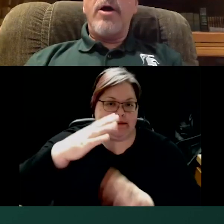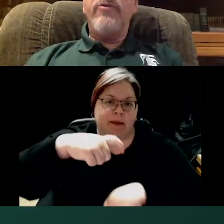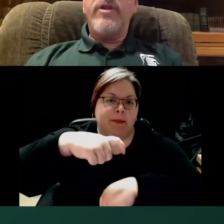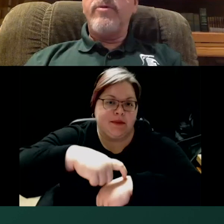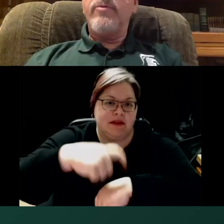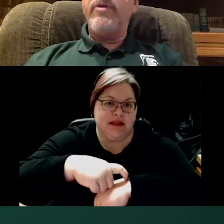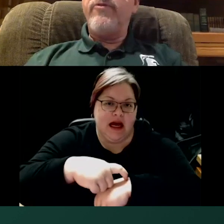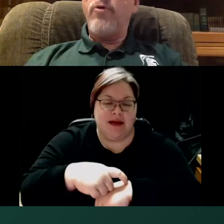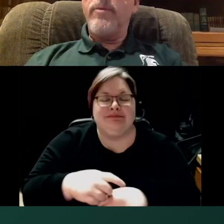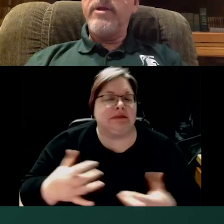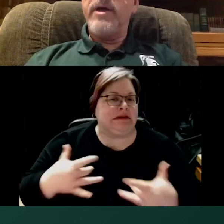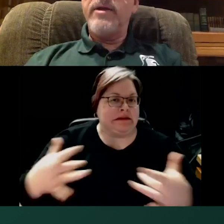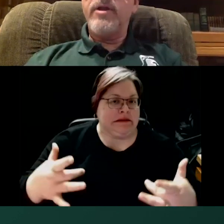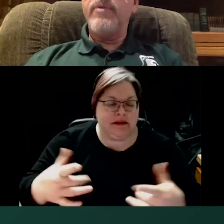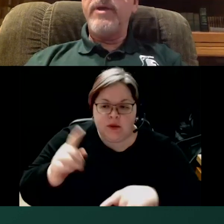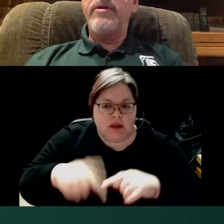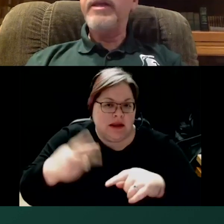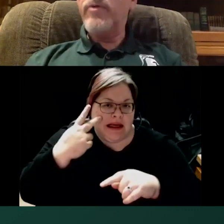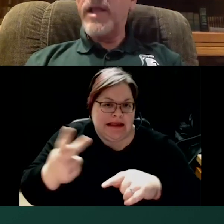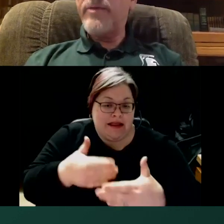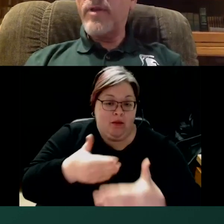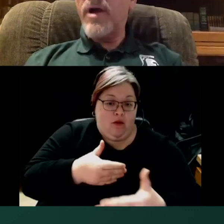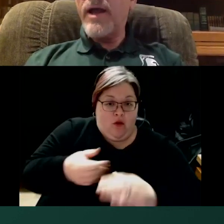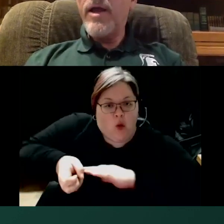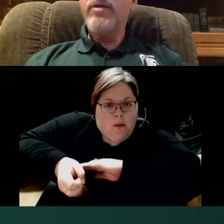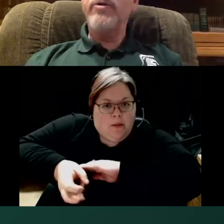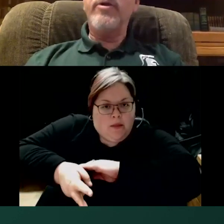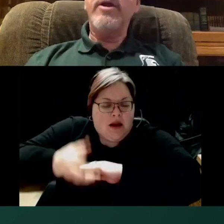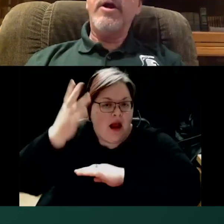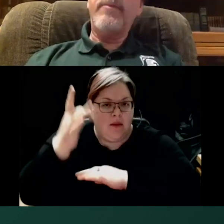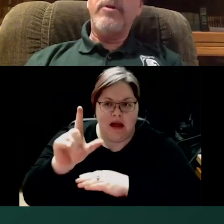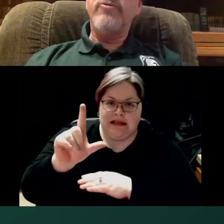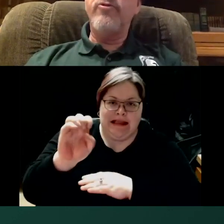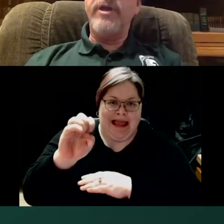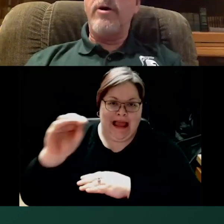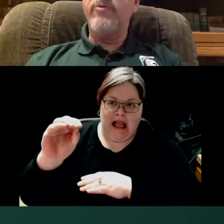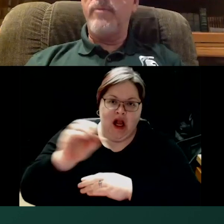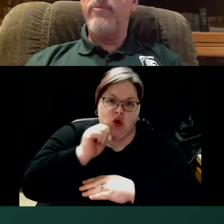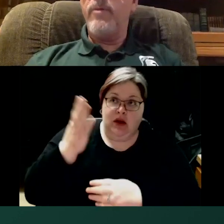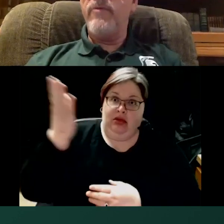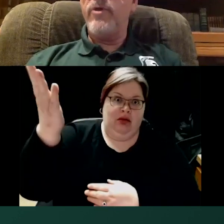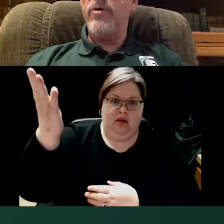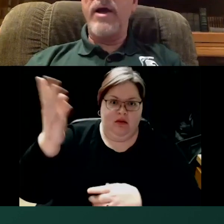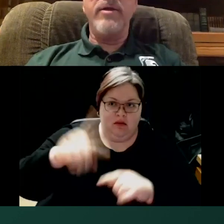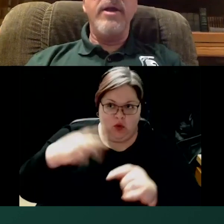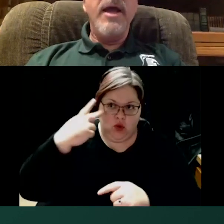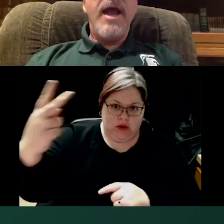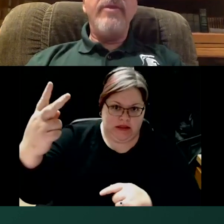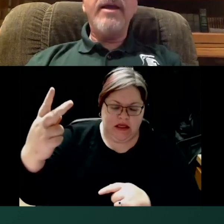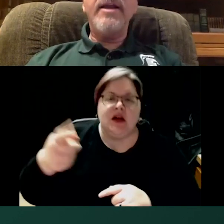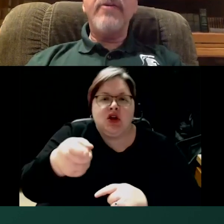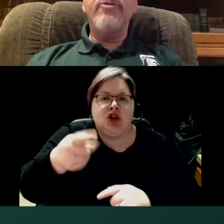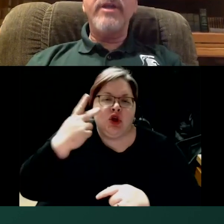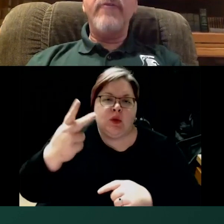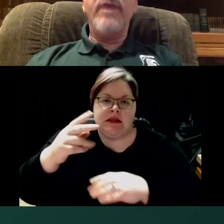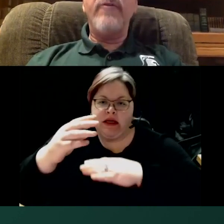typically aren't visible before midnight simply because Leo is not in the sky. So you'll see a couple shooting out from up above the horizon. And